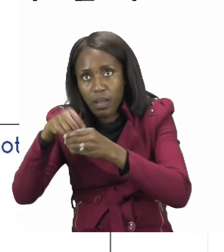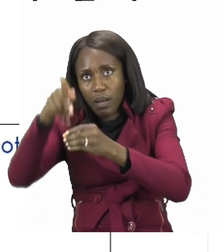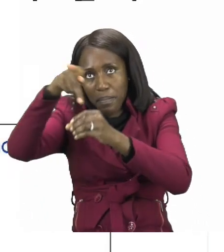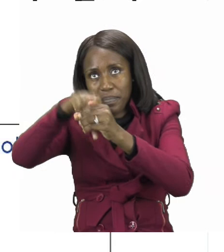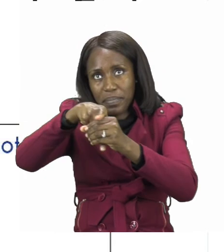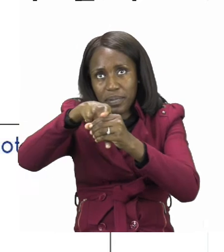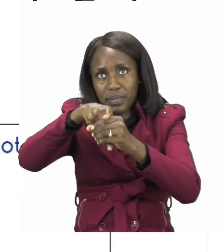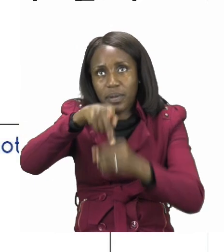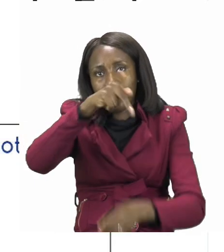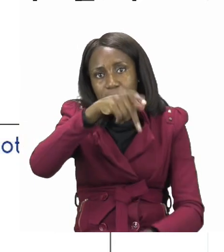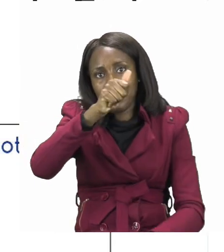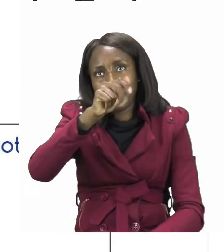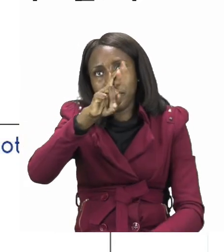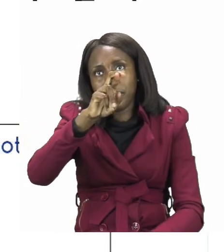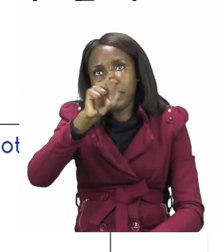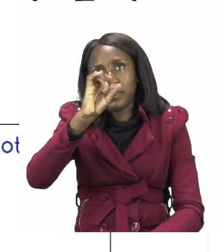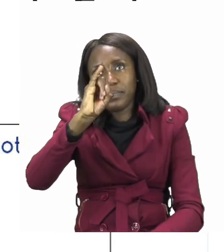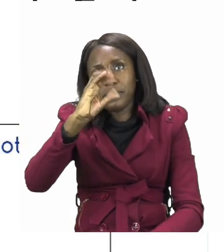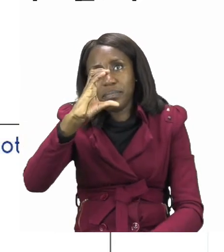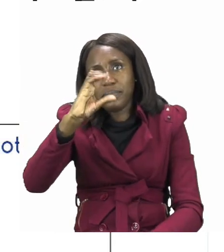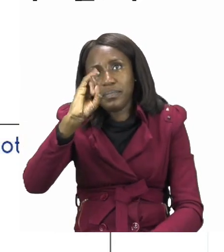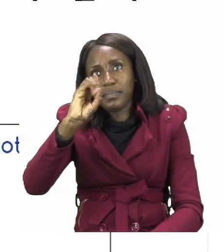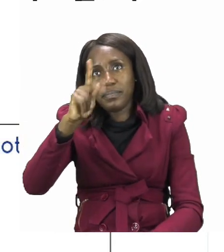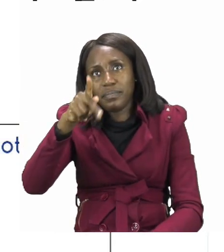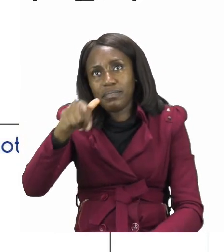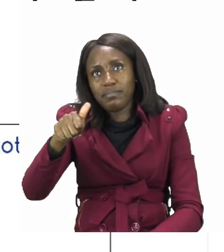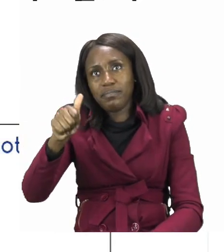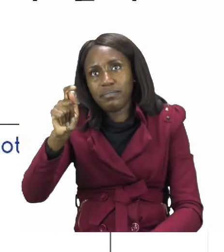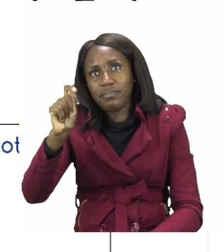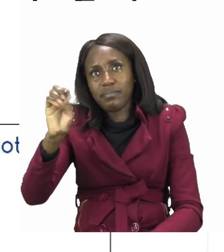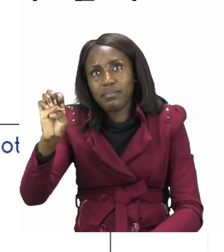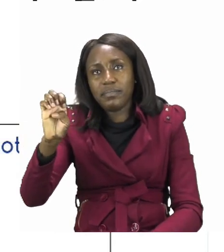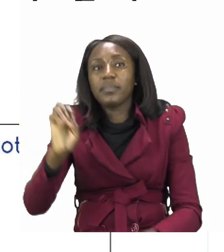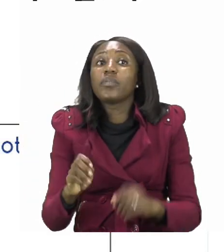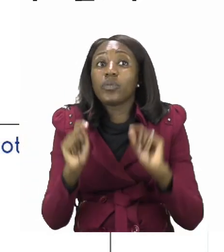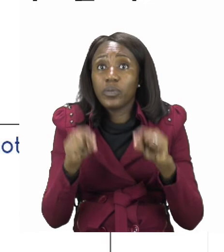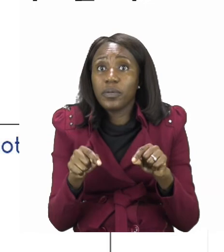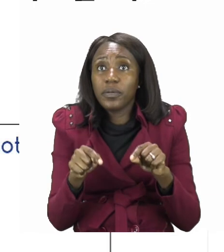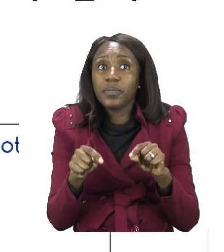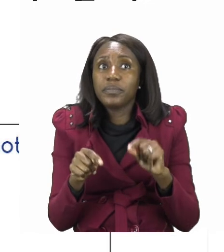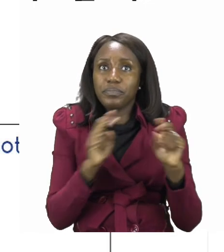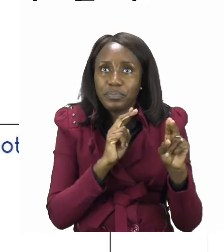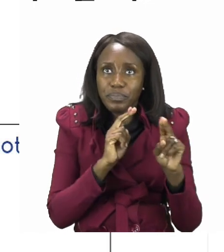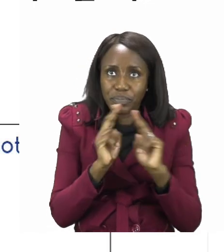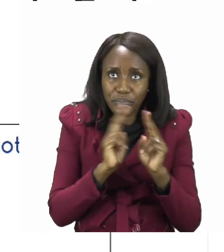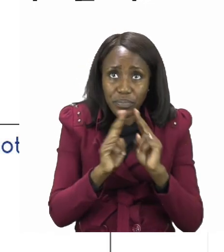participate. Now let's read it with the word will and the word participate.